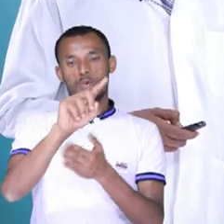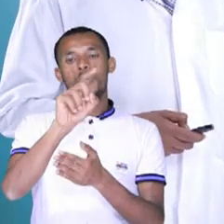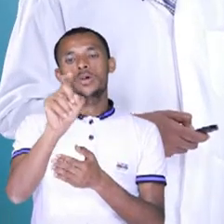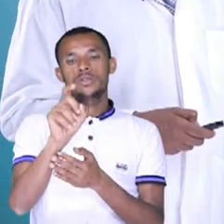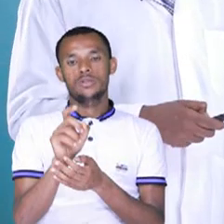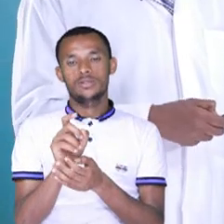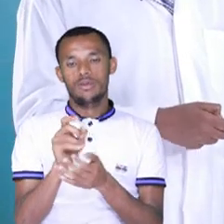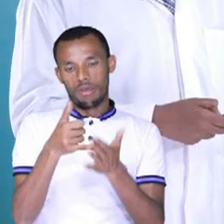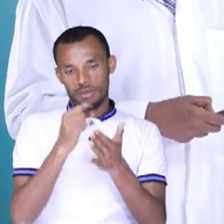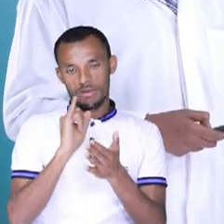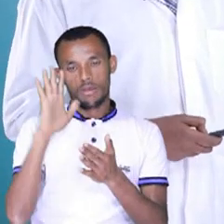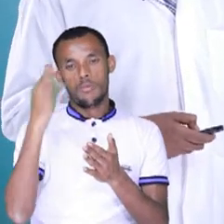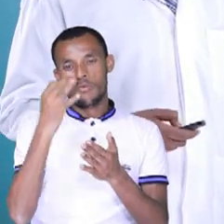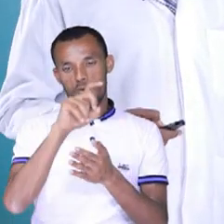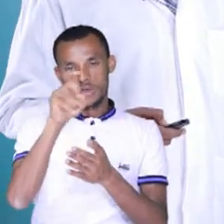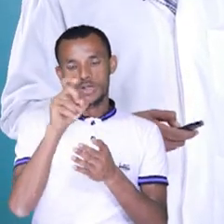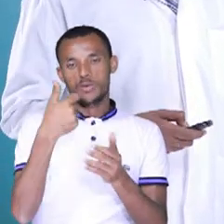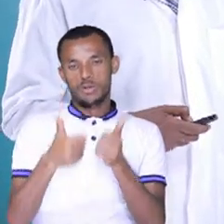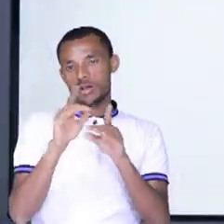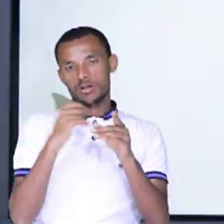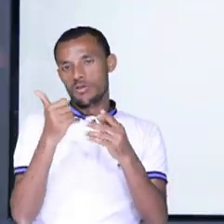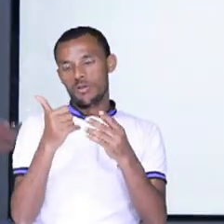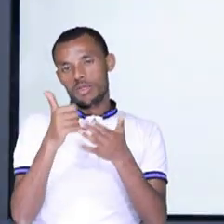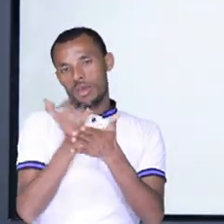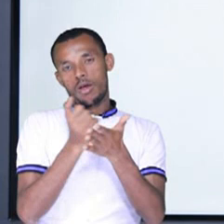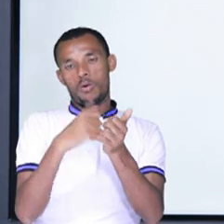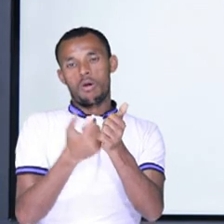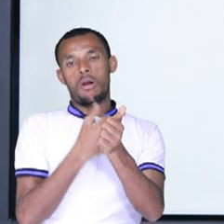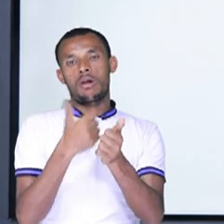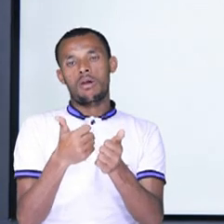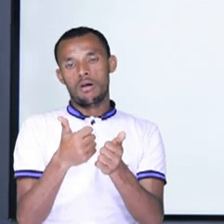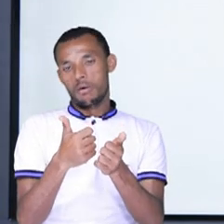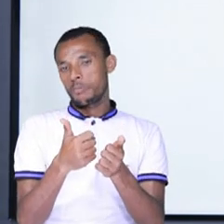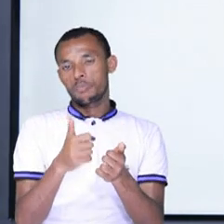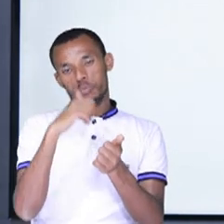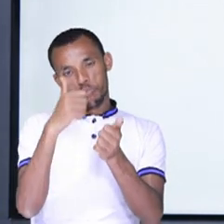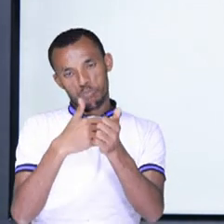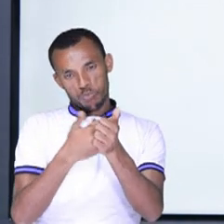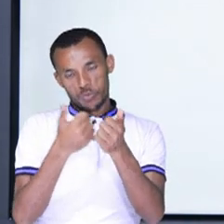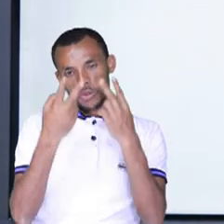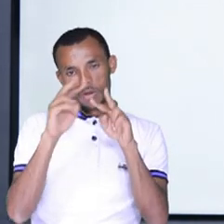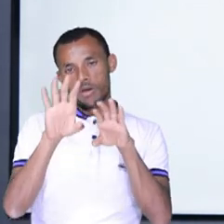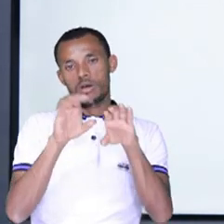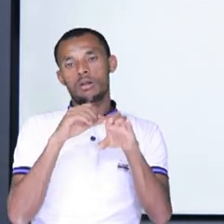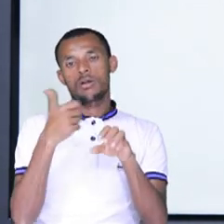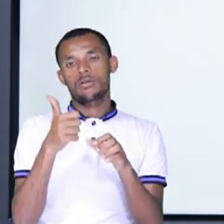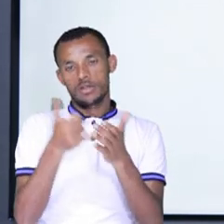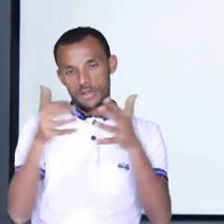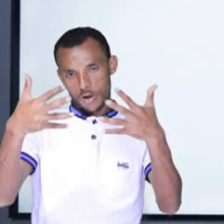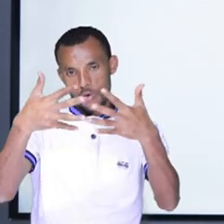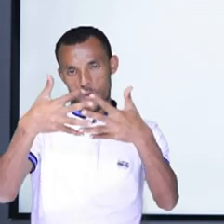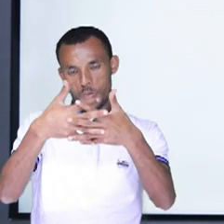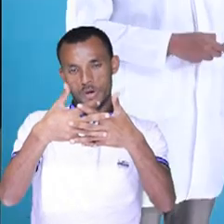question, it is a type of question which takes, this question does not take order into consideration. So it is a